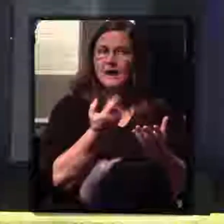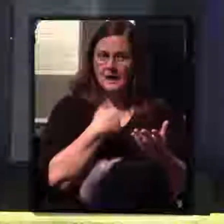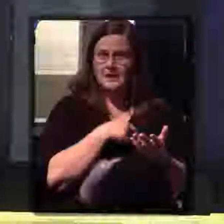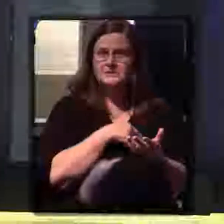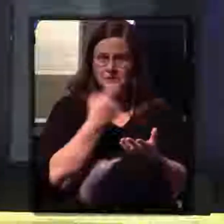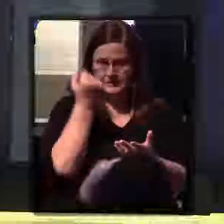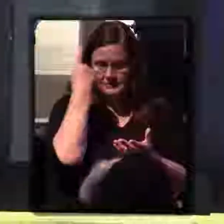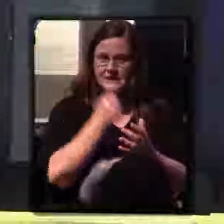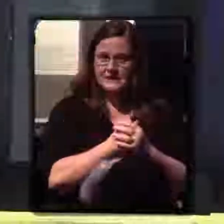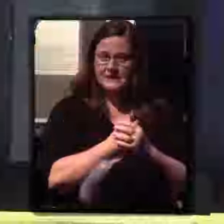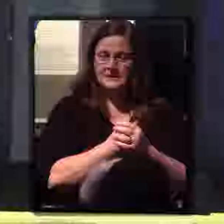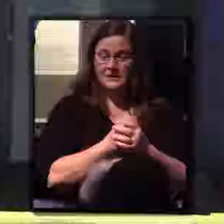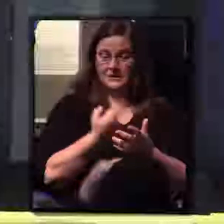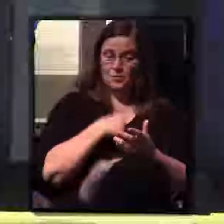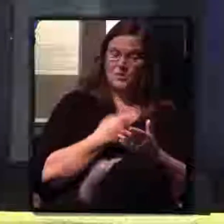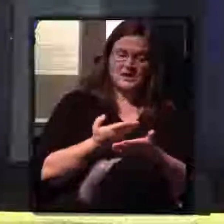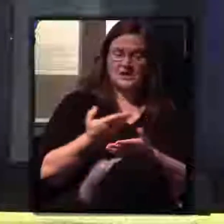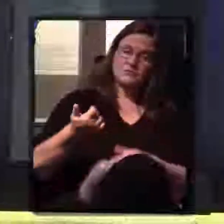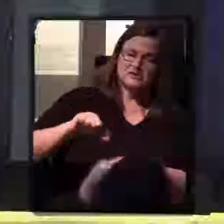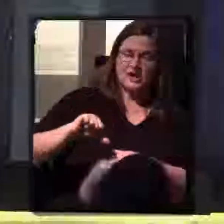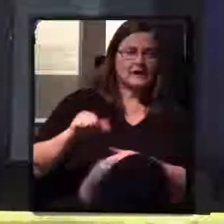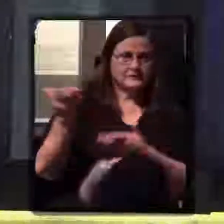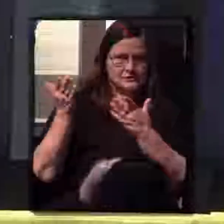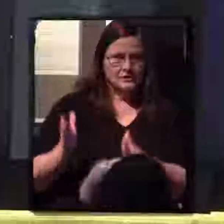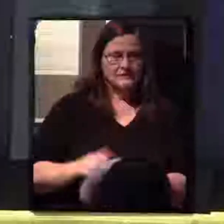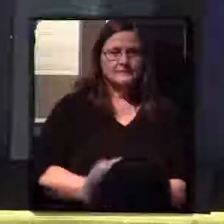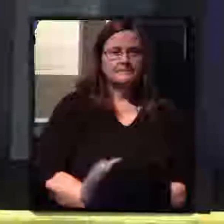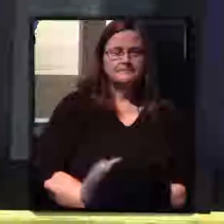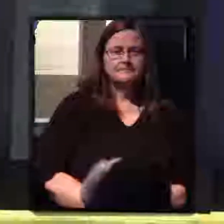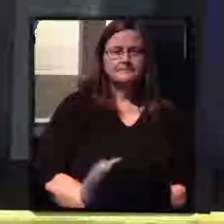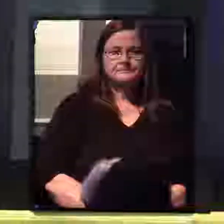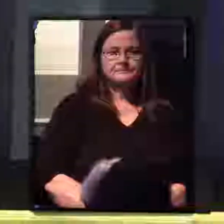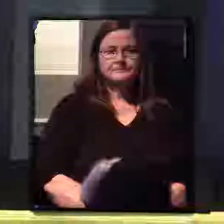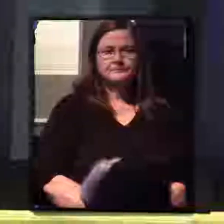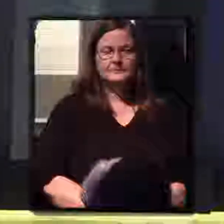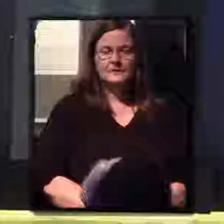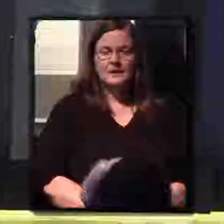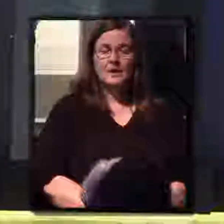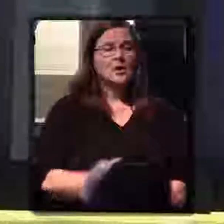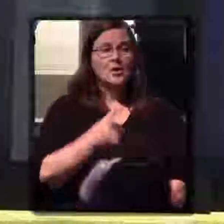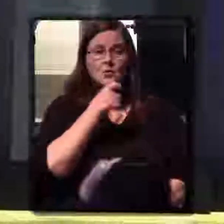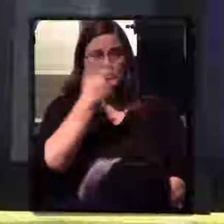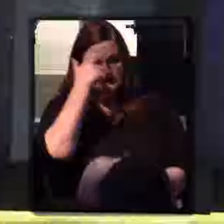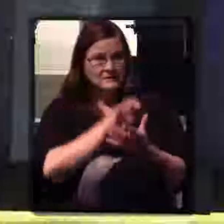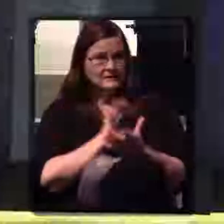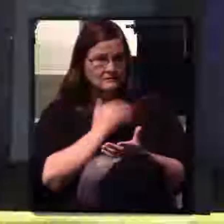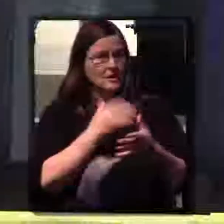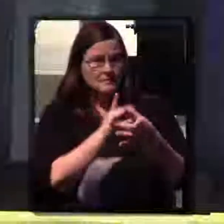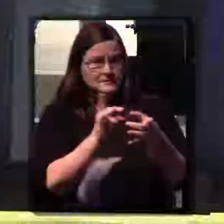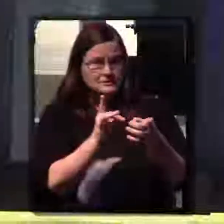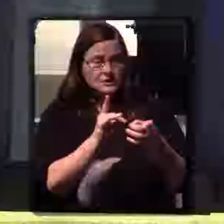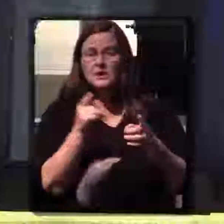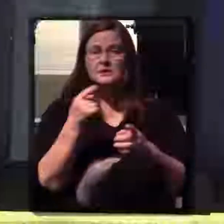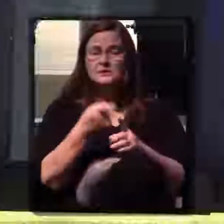wants us to understand is that the servant is rejected by us. He's rejected by us. In verses